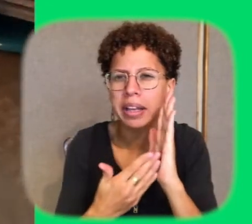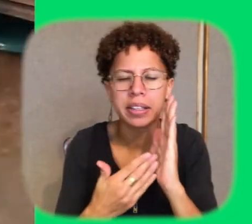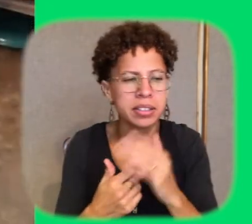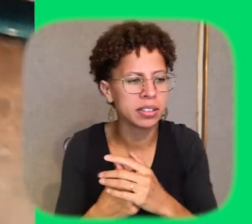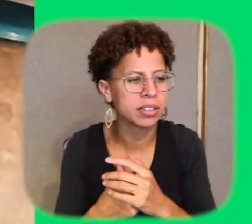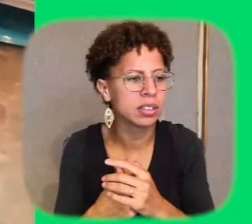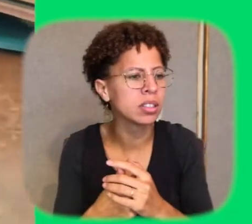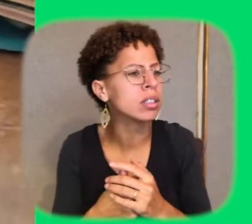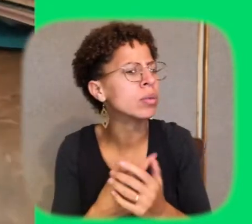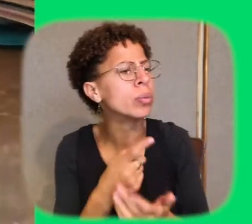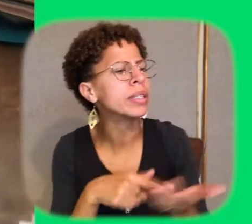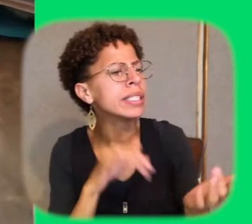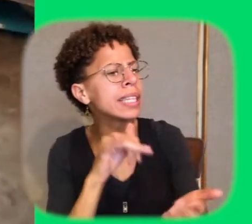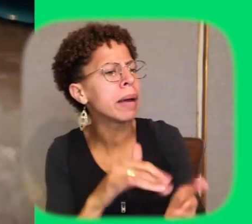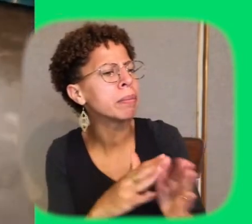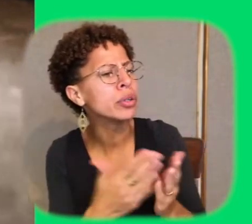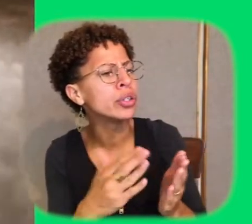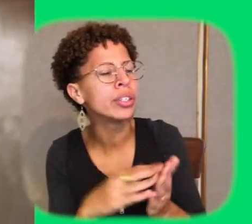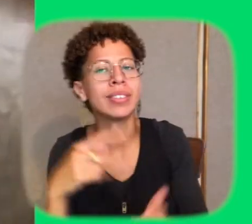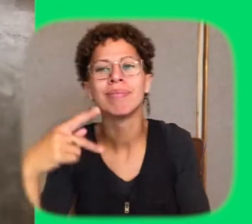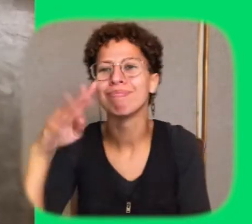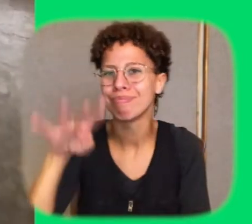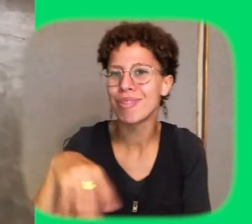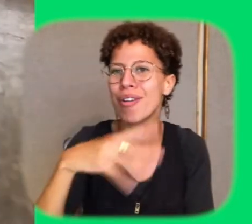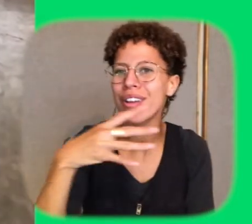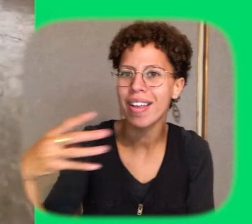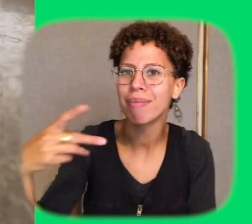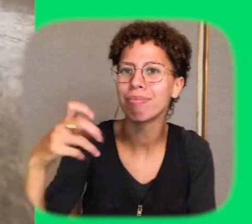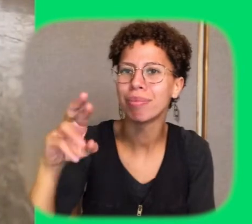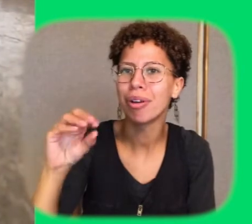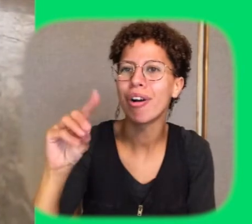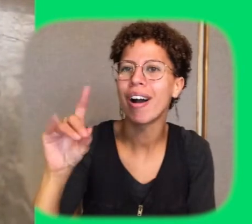Table. The flap.